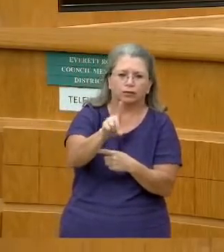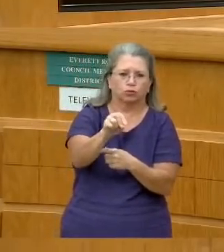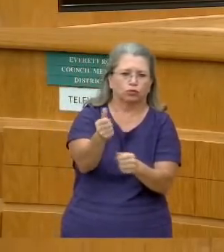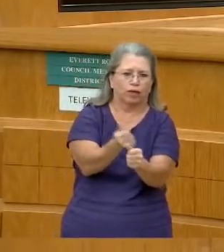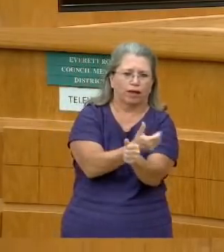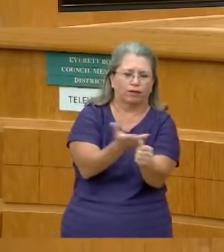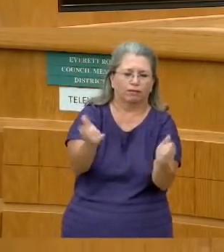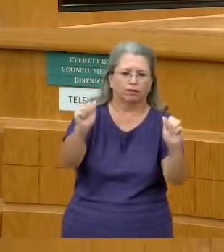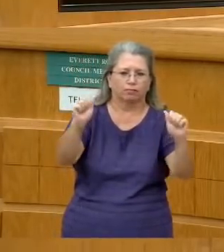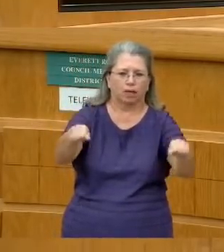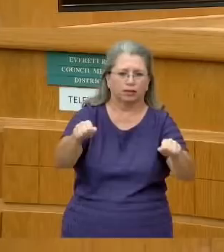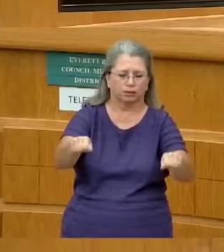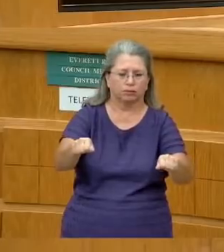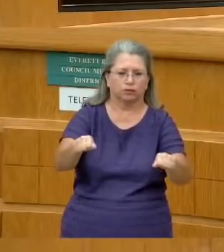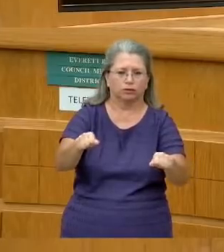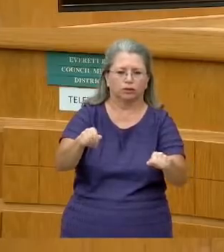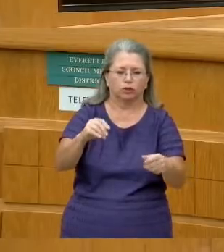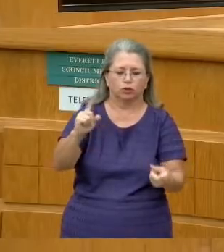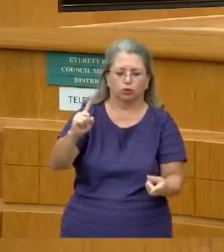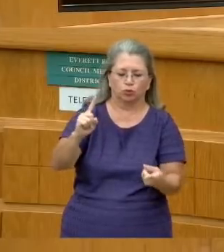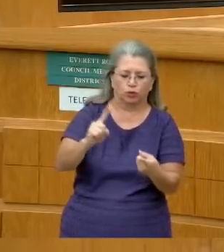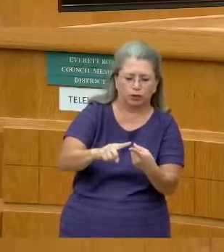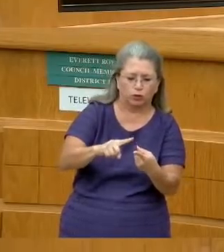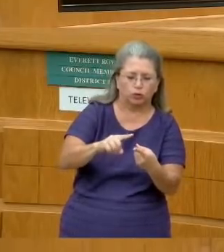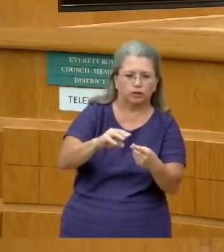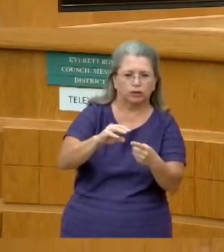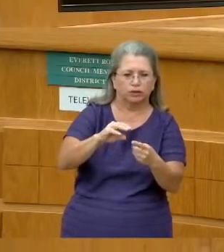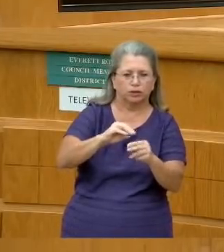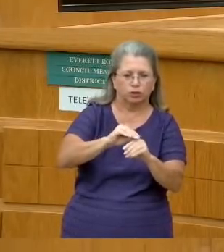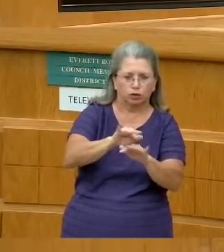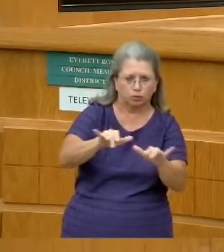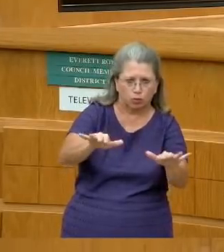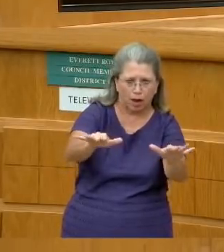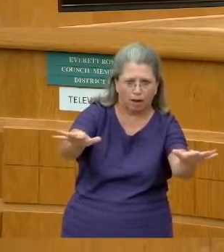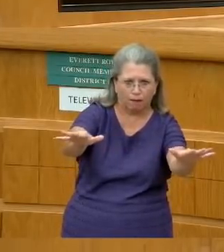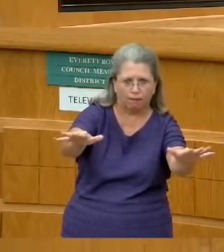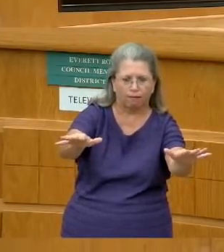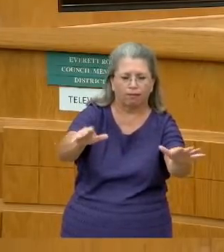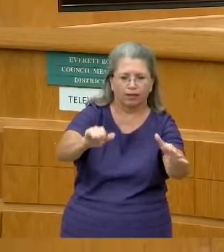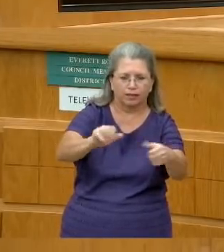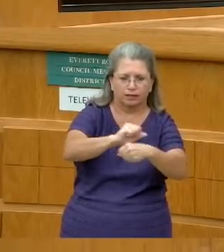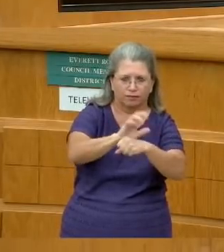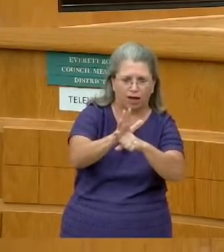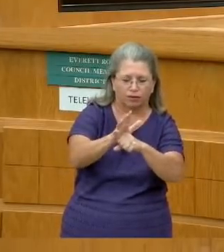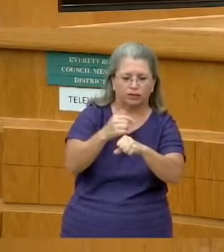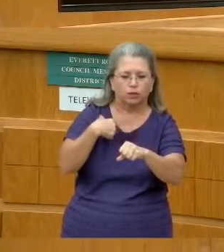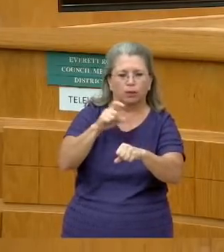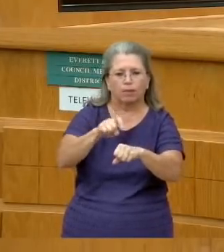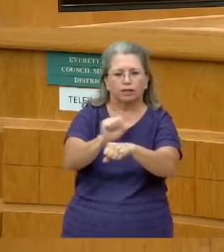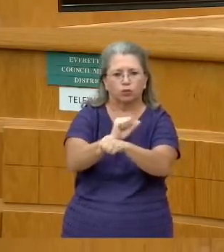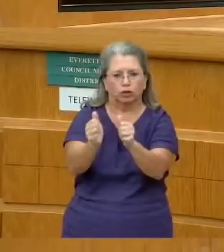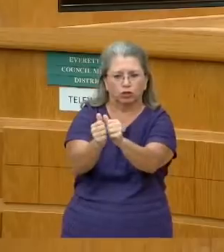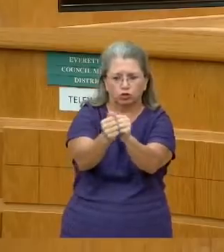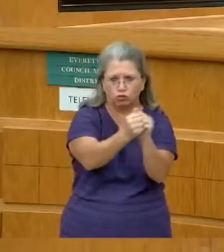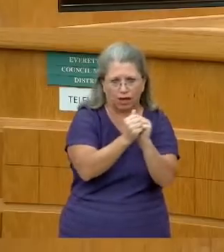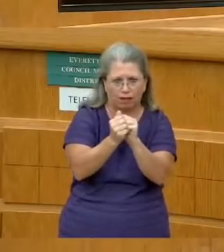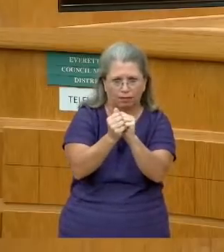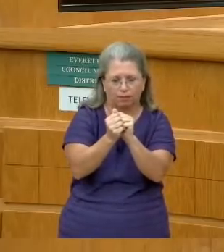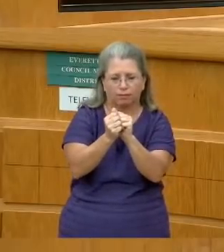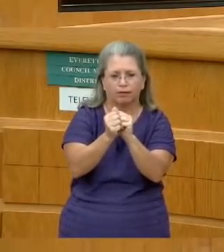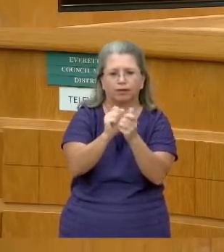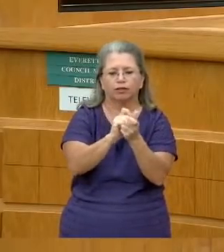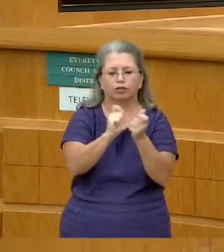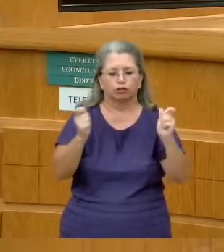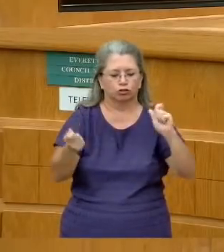can to reduce the transmission, and we need to work together to change our ways so that we can